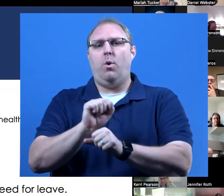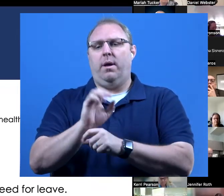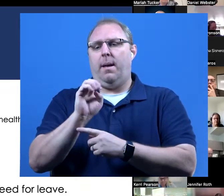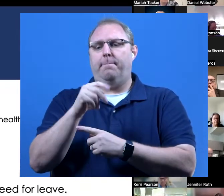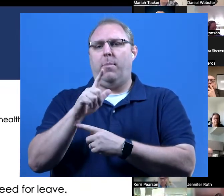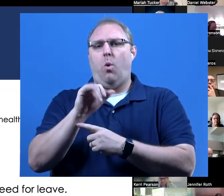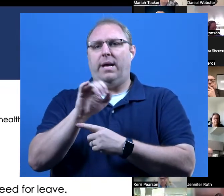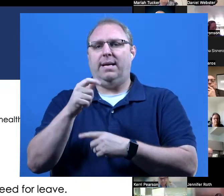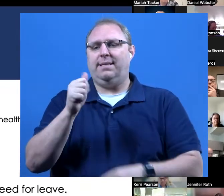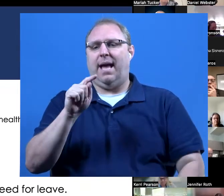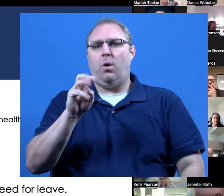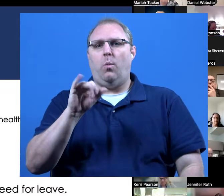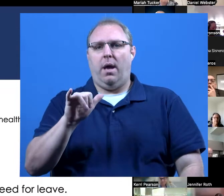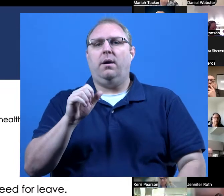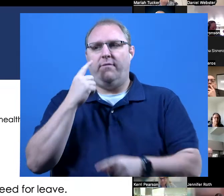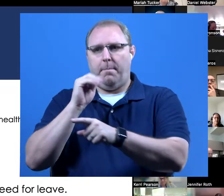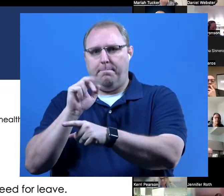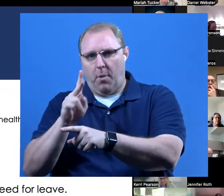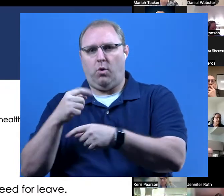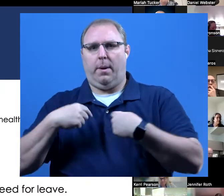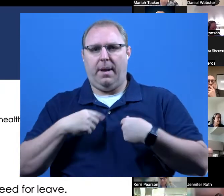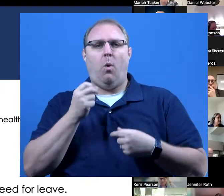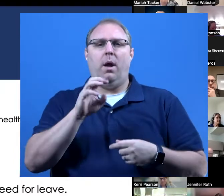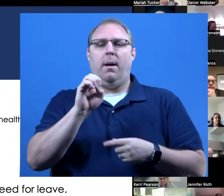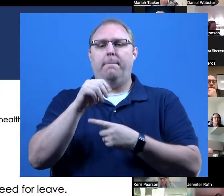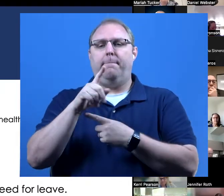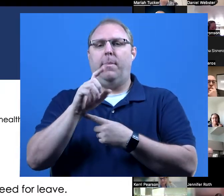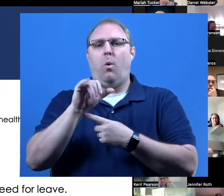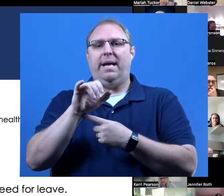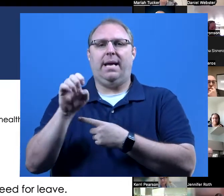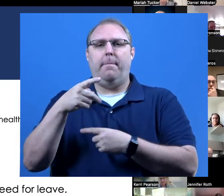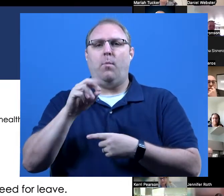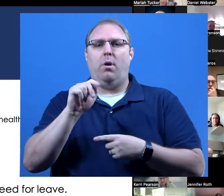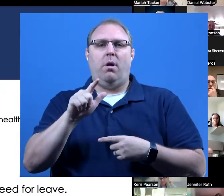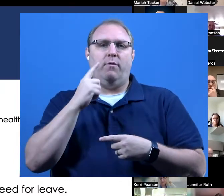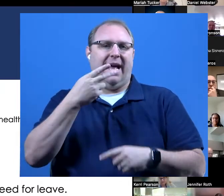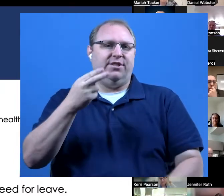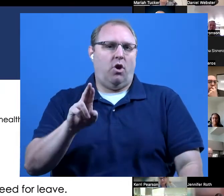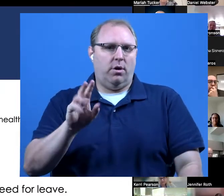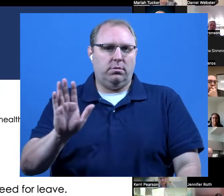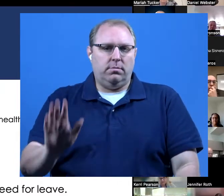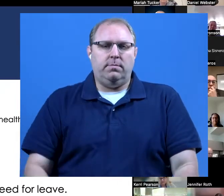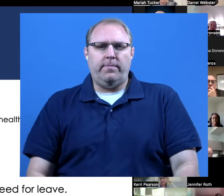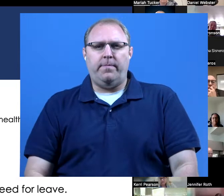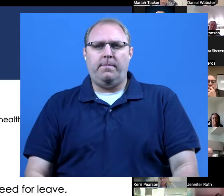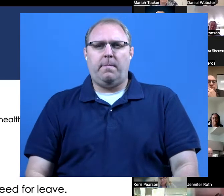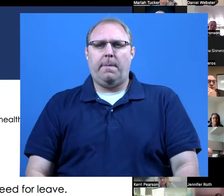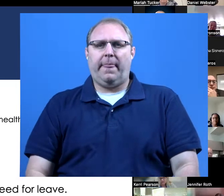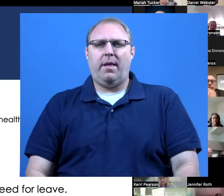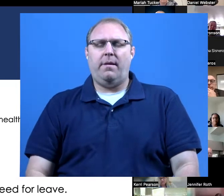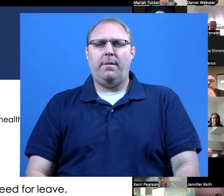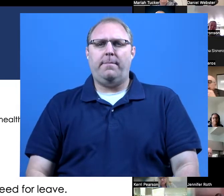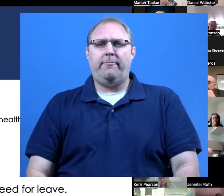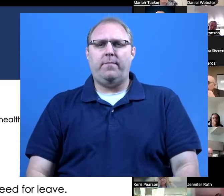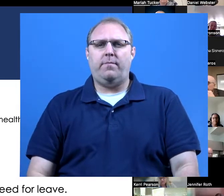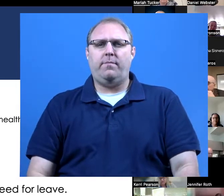The forms are all available on the employee gateway. They're available for Mark and I, or the employee portal under HR forms.